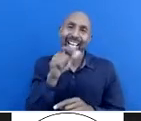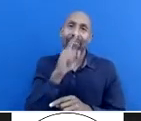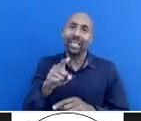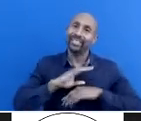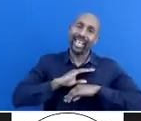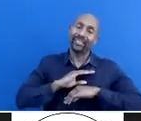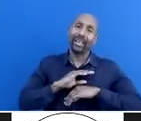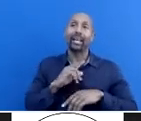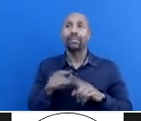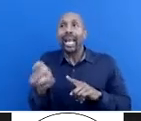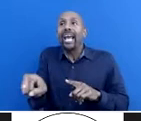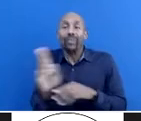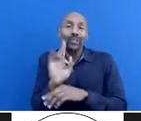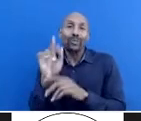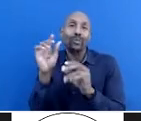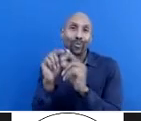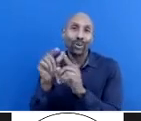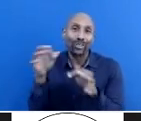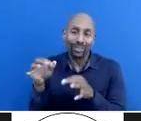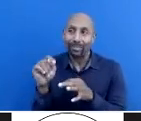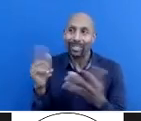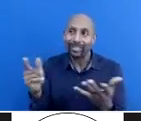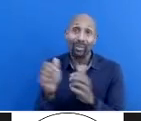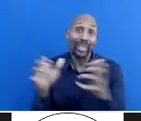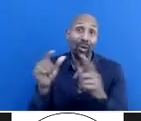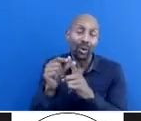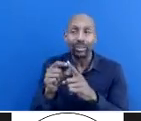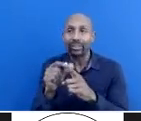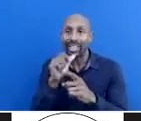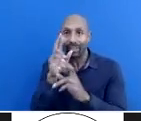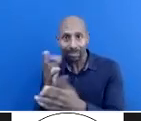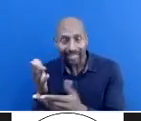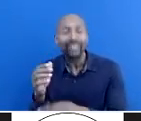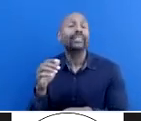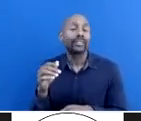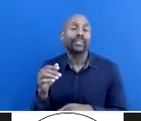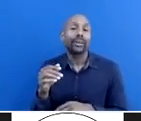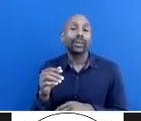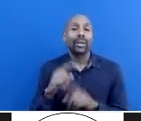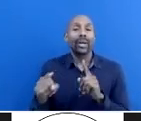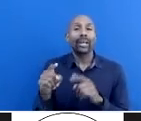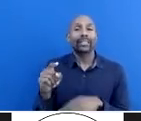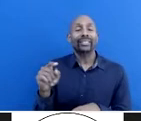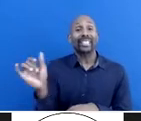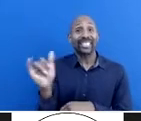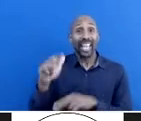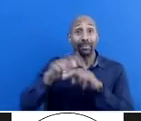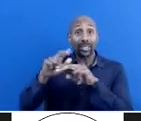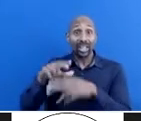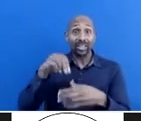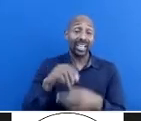is it is a collection of the same kinds of chairs that were in the Audubon Ballroom where Malcolm